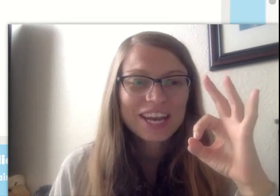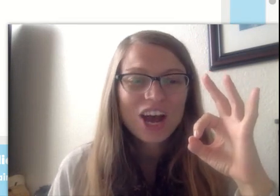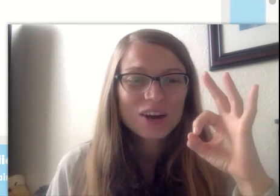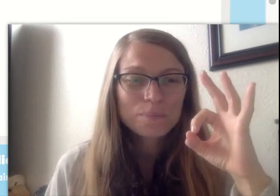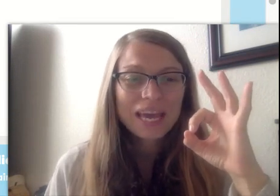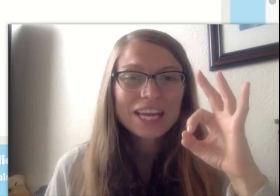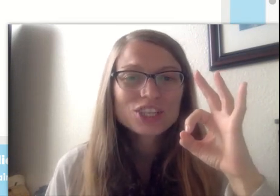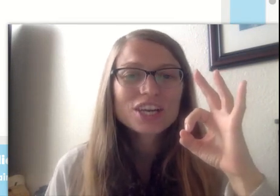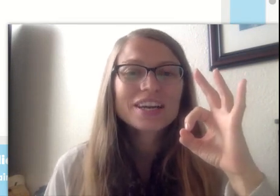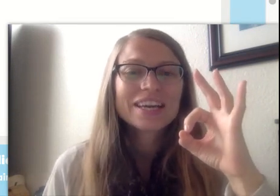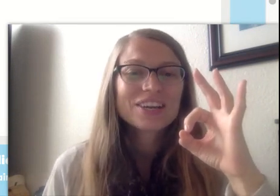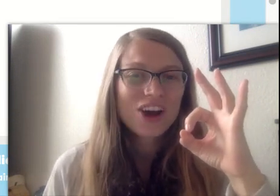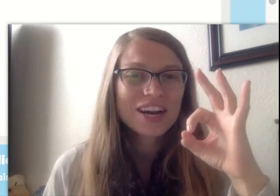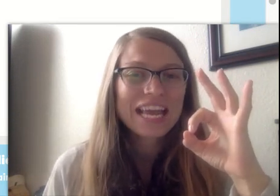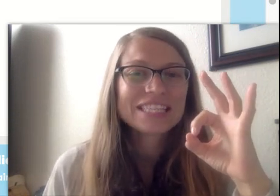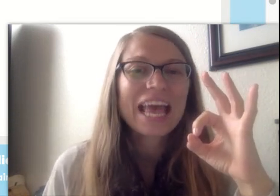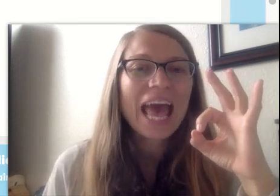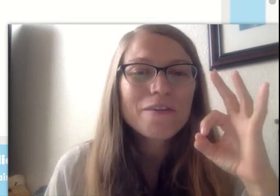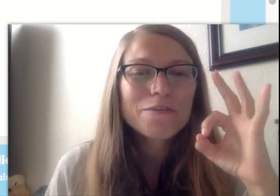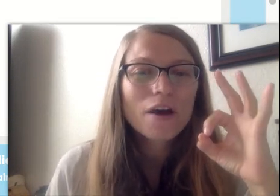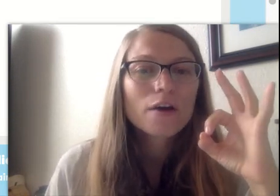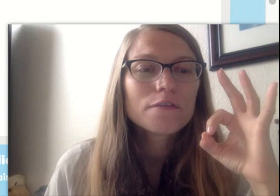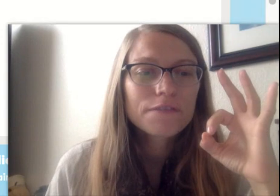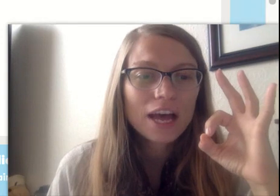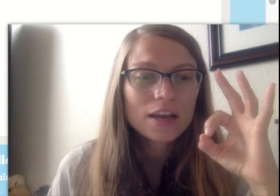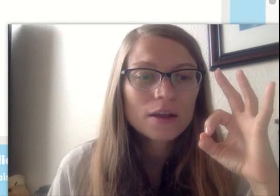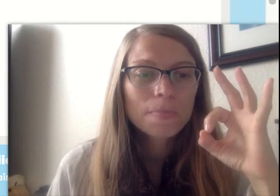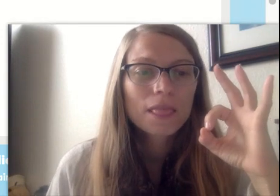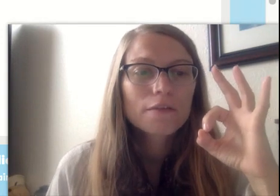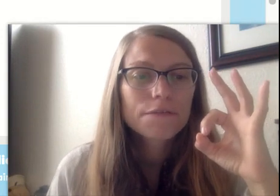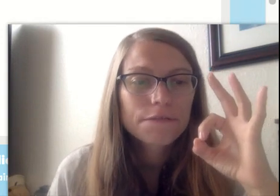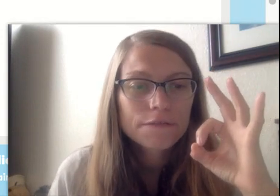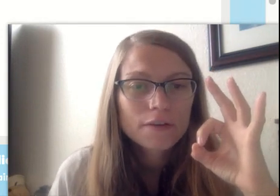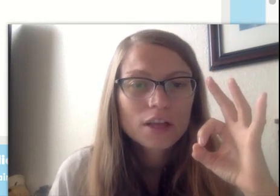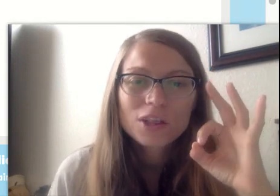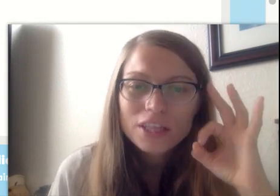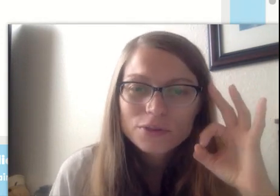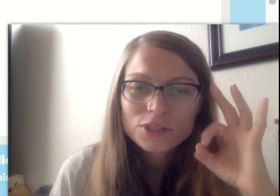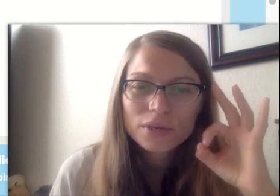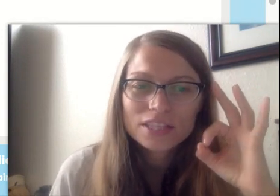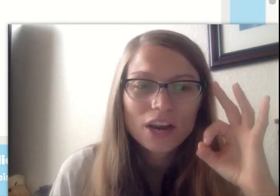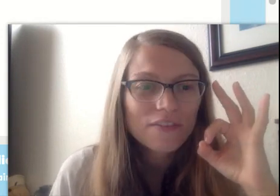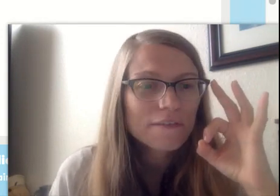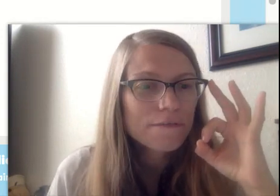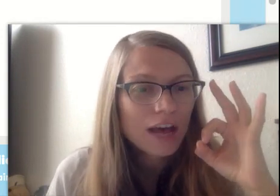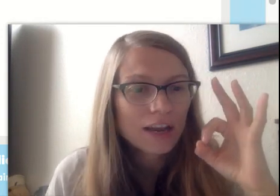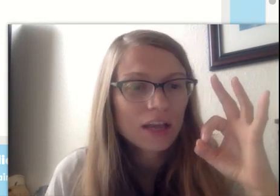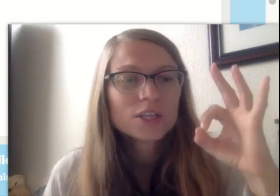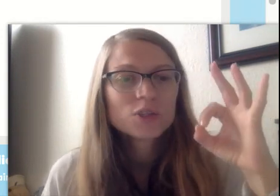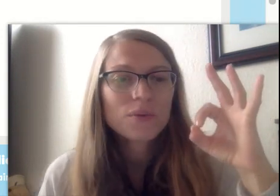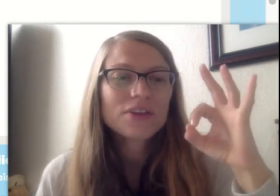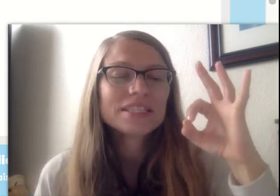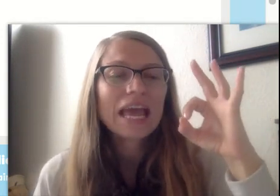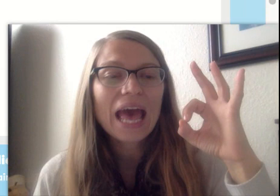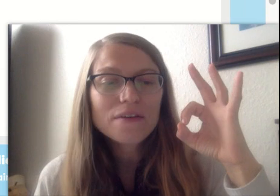Good. Our picture card is F, fun. Look at those two kids. They're having fun. So